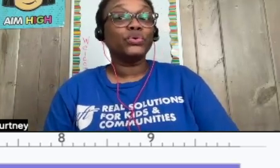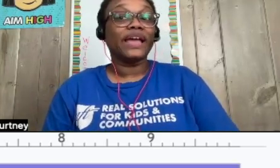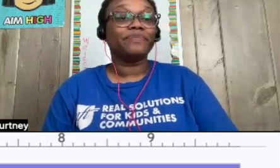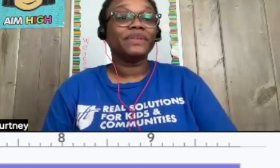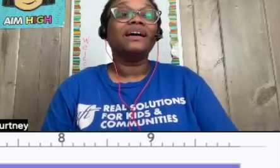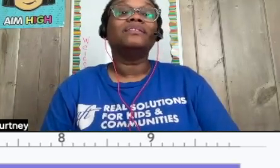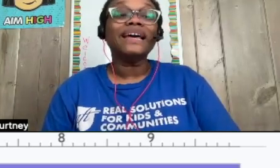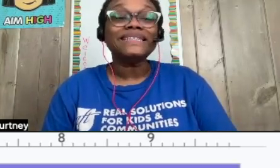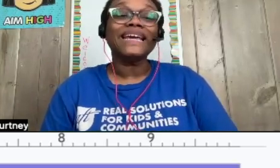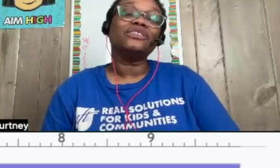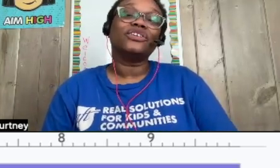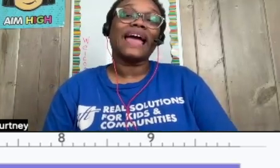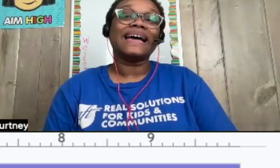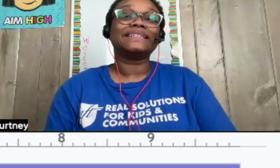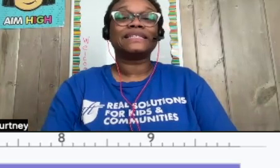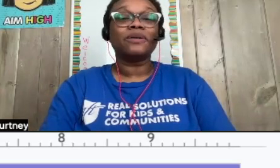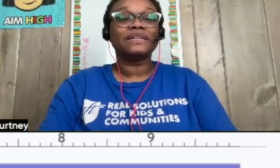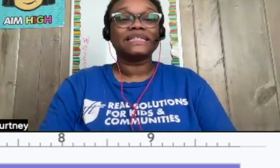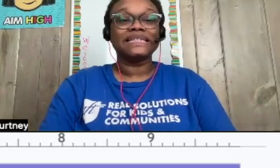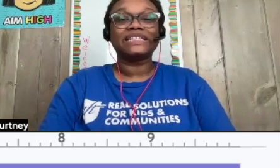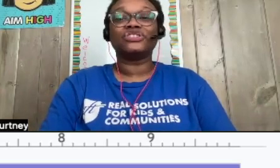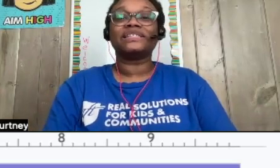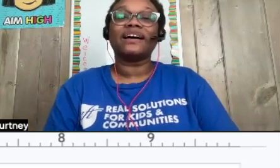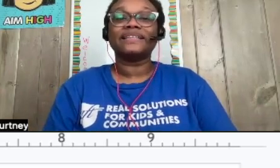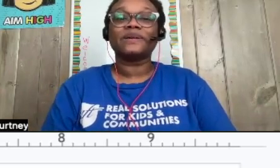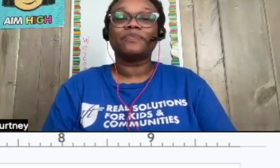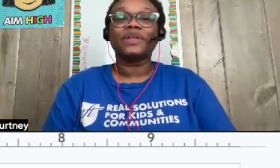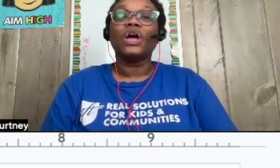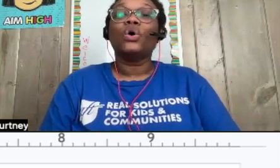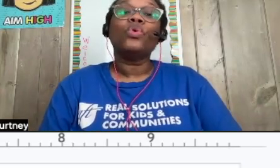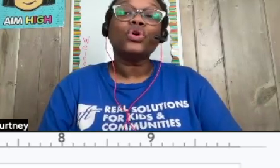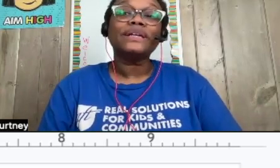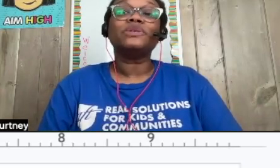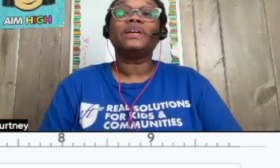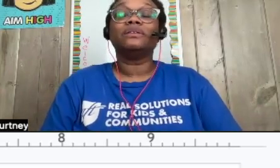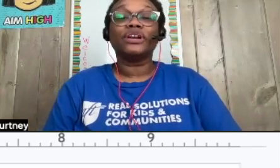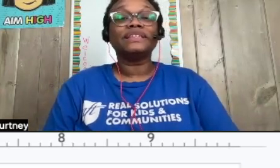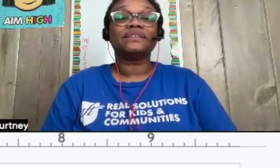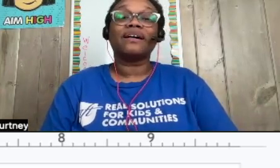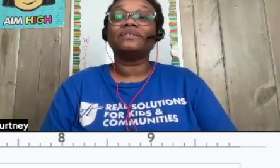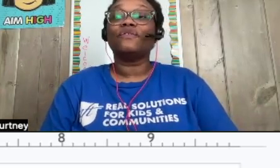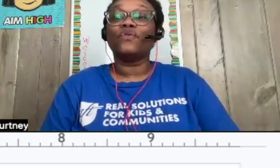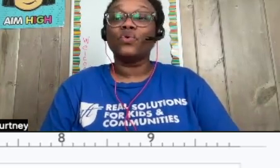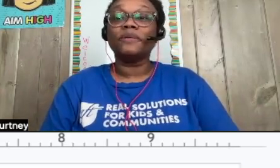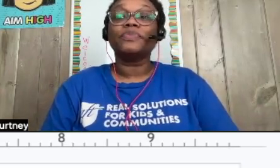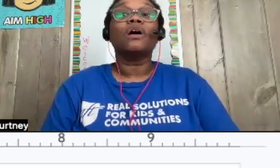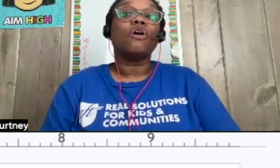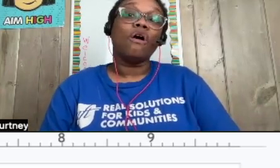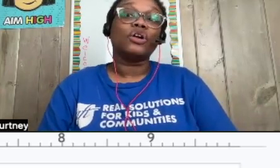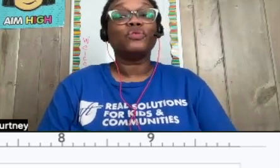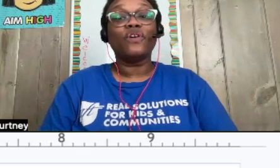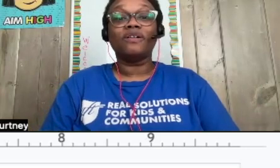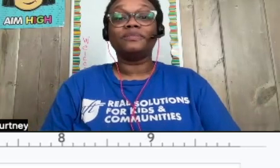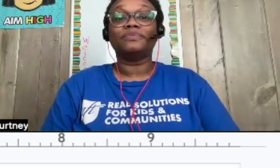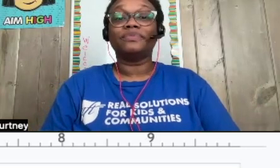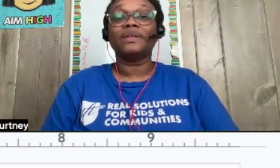your Kahoot game, let's take a look at some seasonal signs. We're going to be learning the sign for